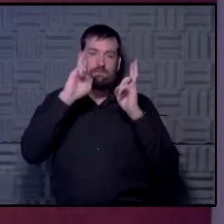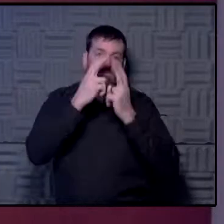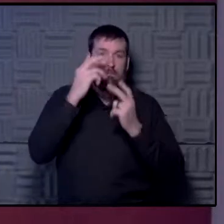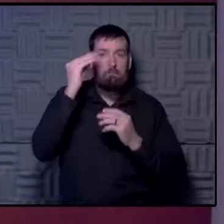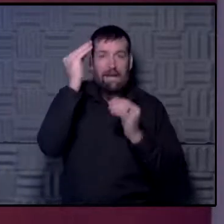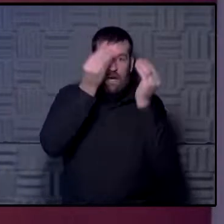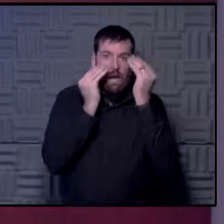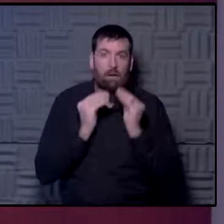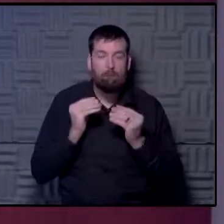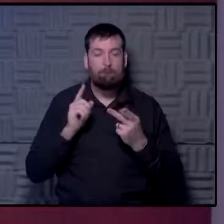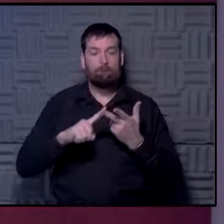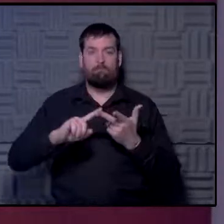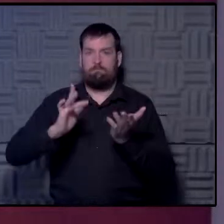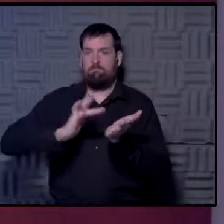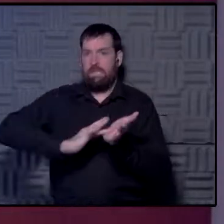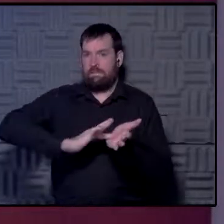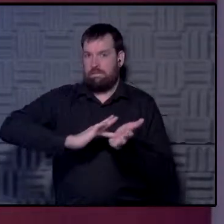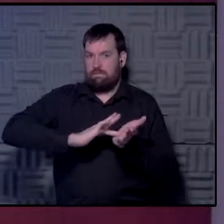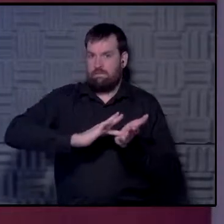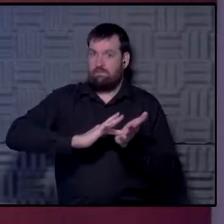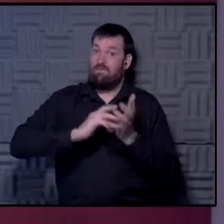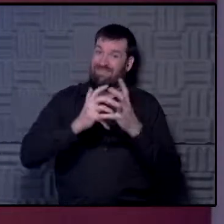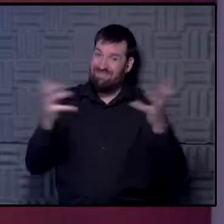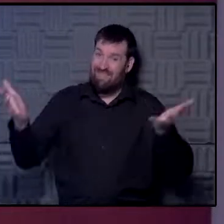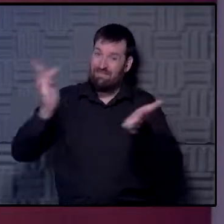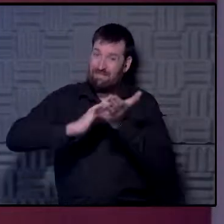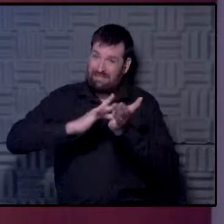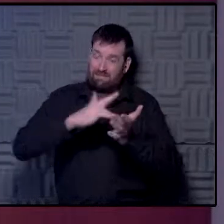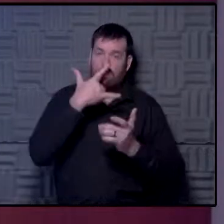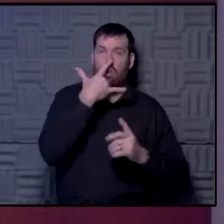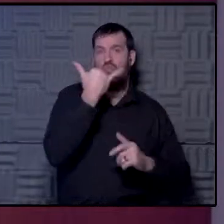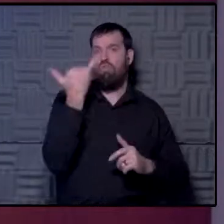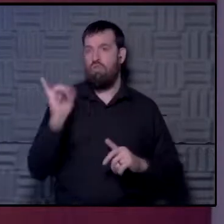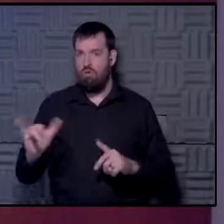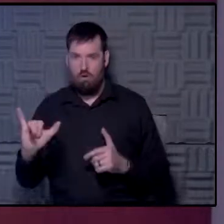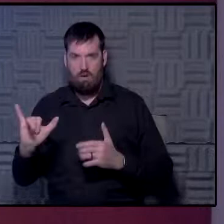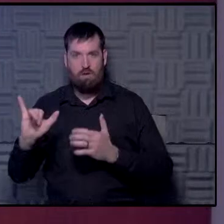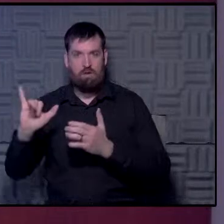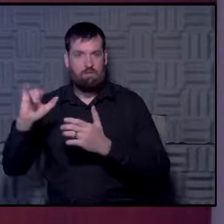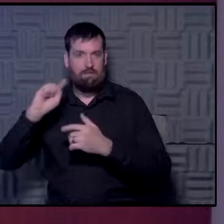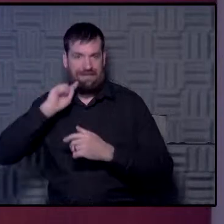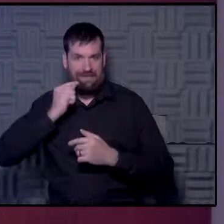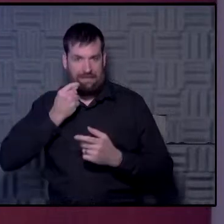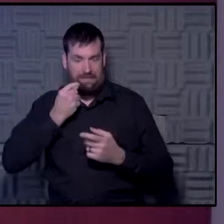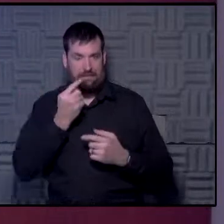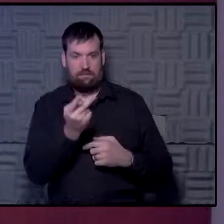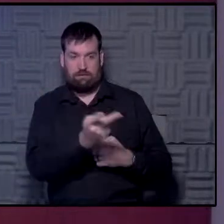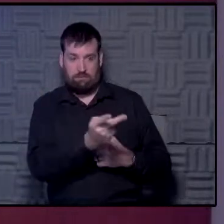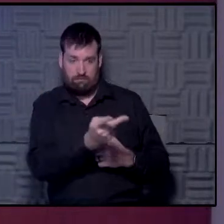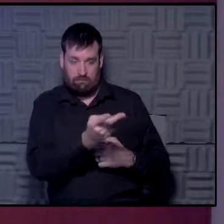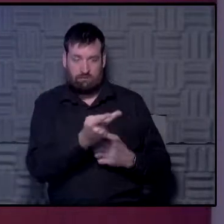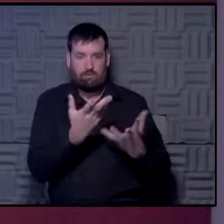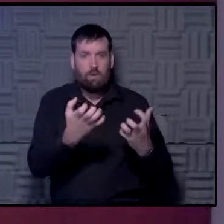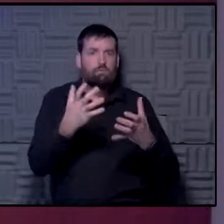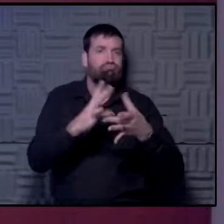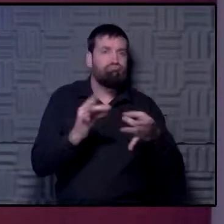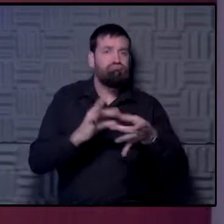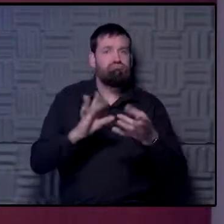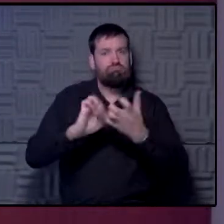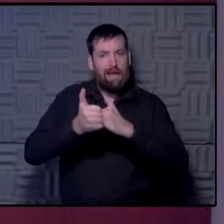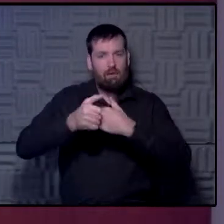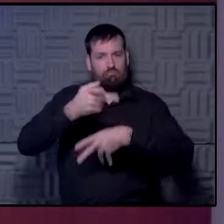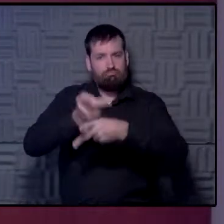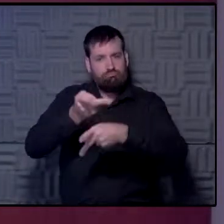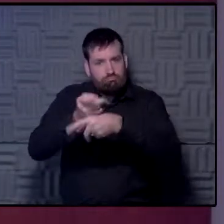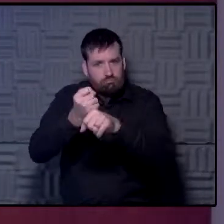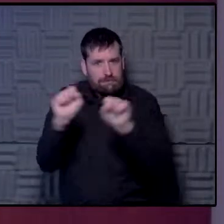medicines, because there's lots of medicine that looks like candy. And so I think Hunter and Scout want to share how the kiddos can stay safe,